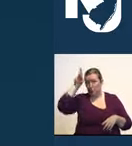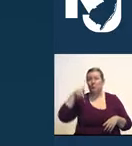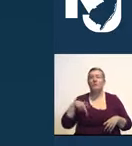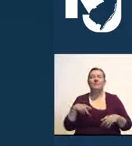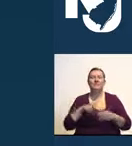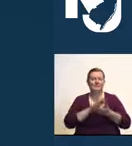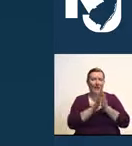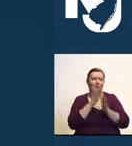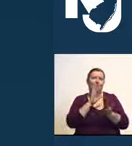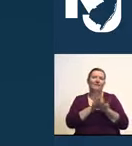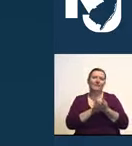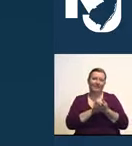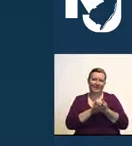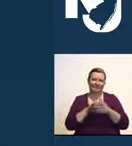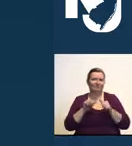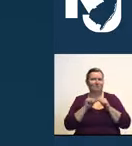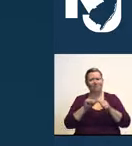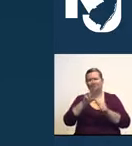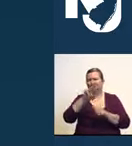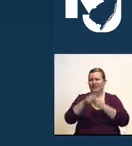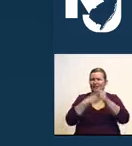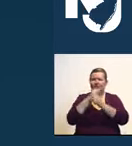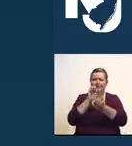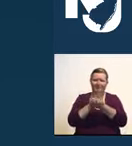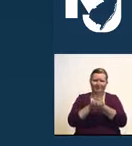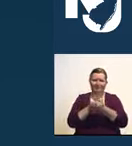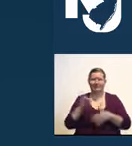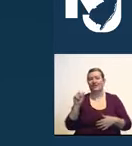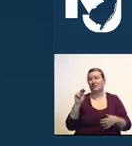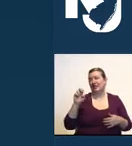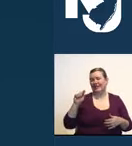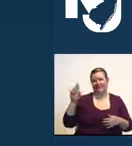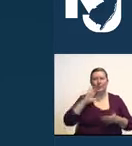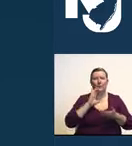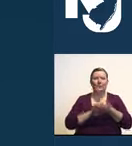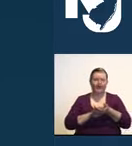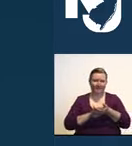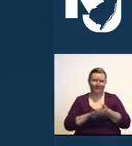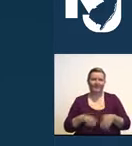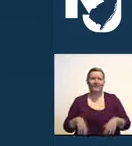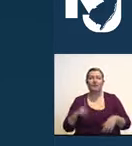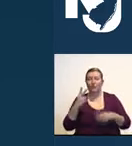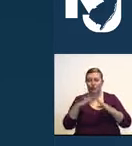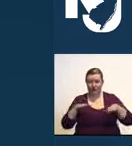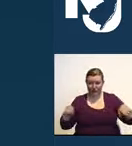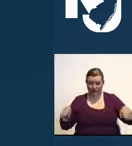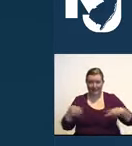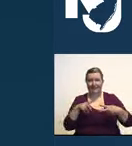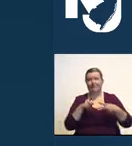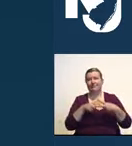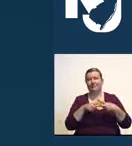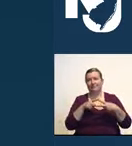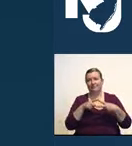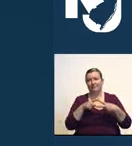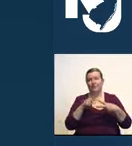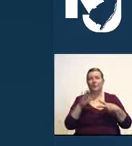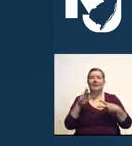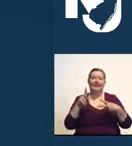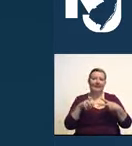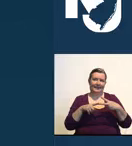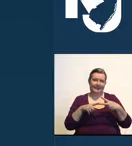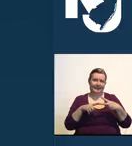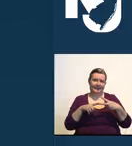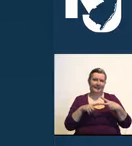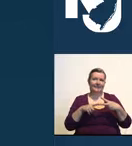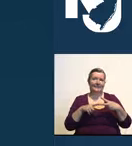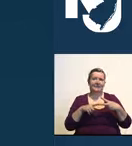nearly 30 years, Janet. Together they had 2 children, Rick, who's 18, who I had the great honor of speaking with last week, and Lisa,